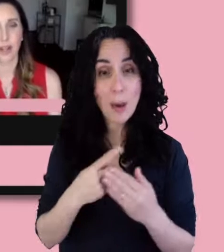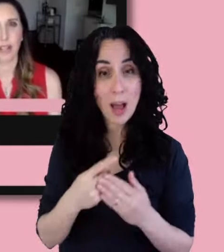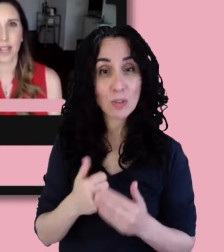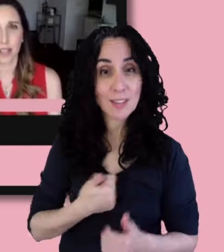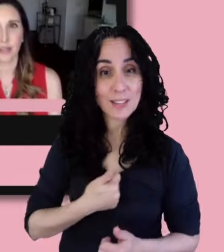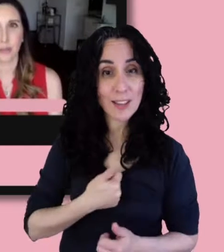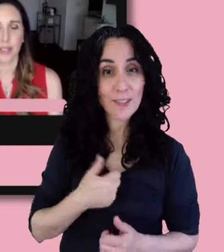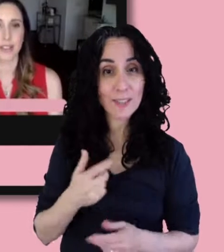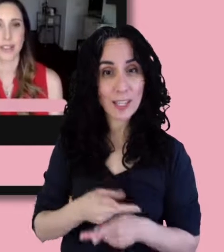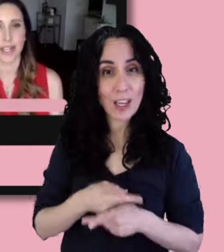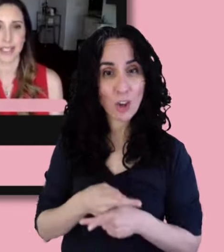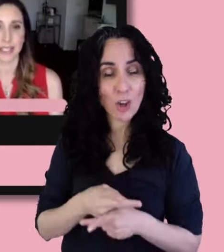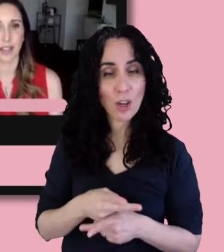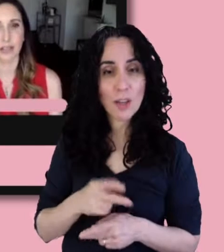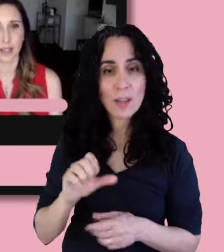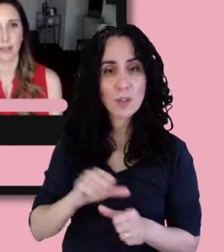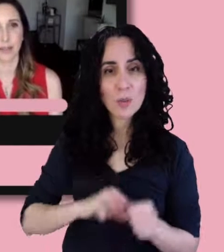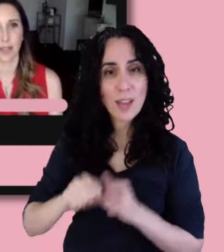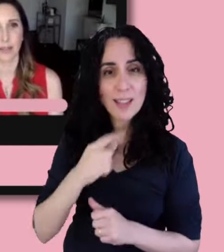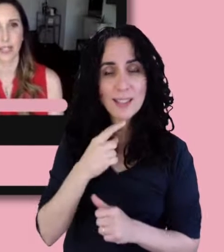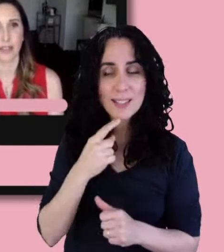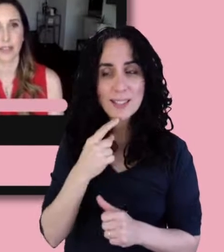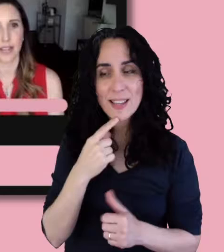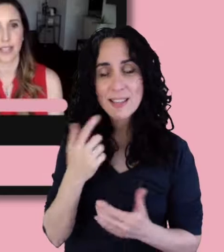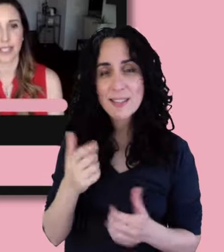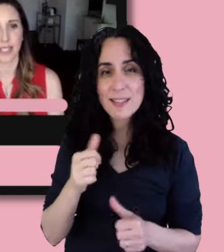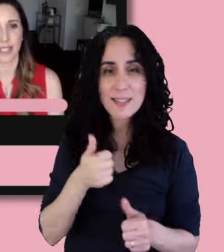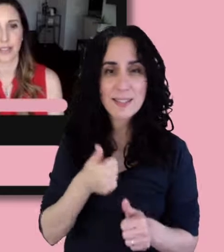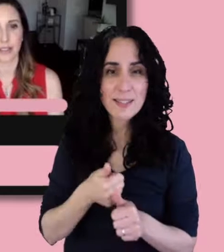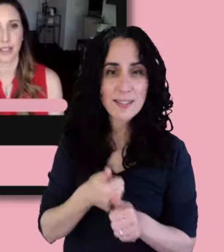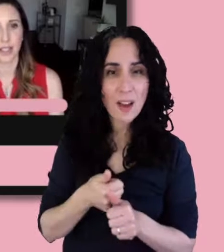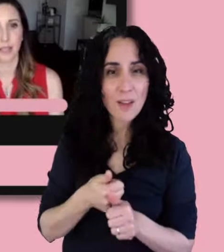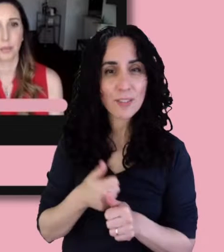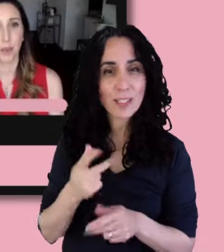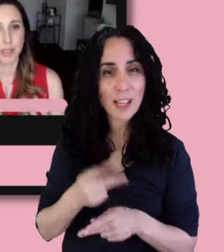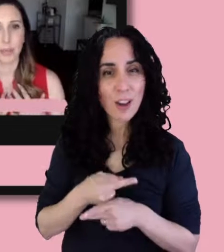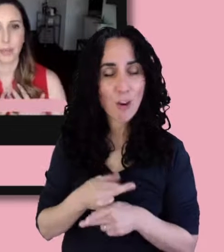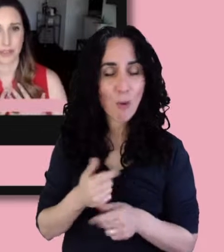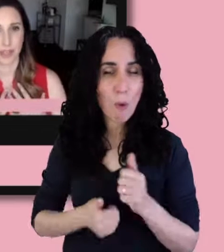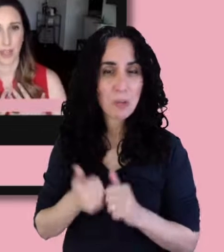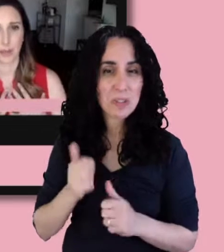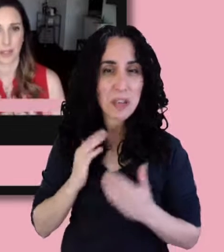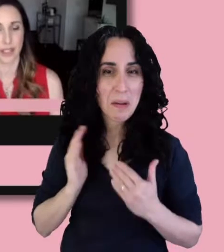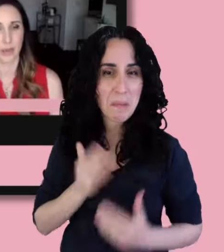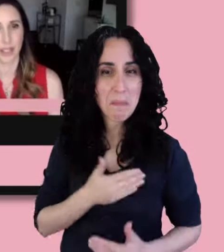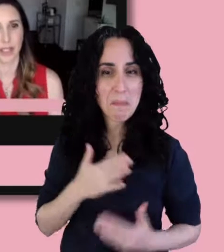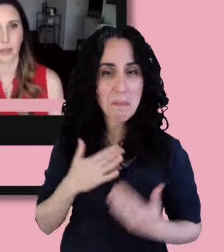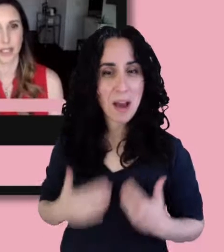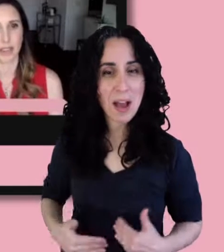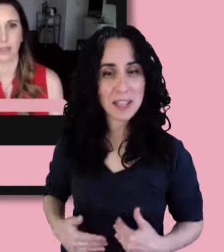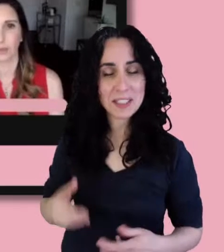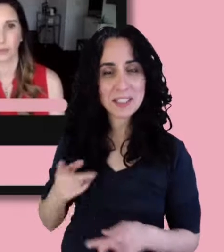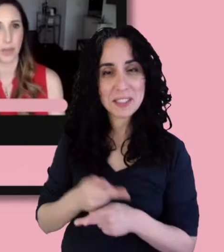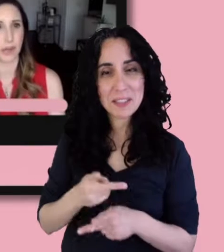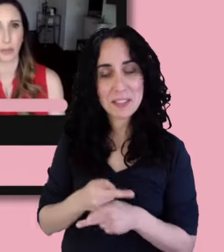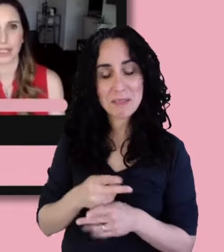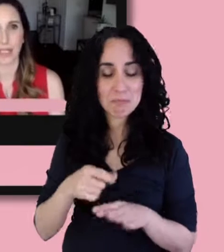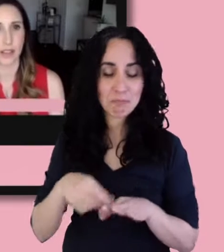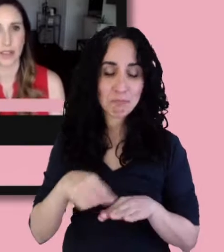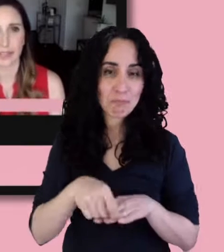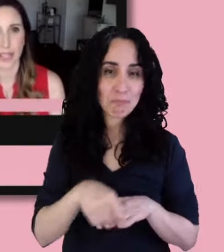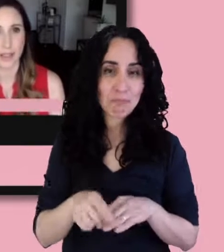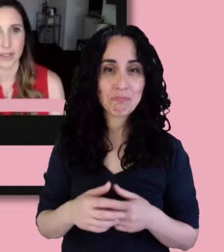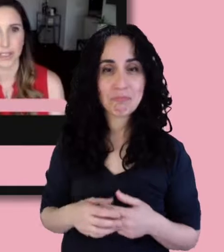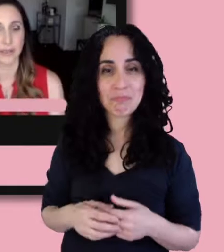A lot of what society tells us about self-care is that it is mostly based in our bodies, right? We get